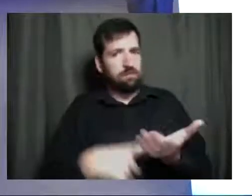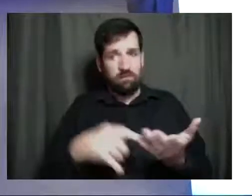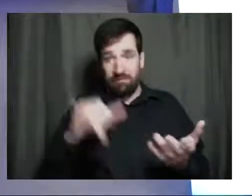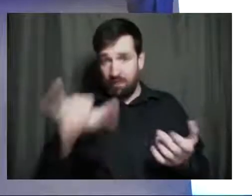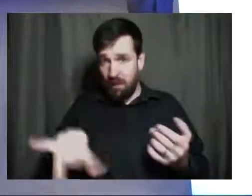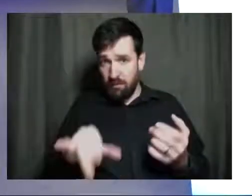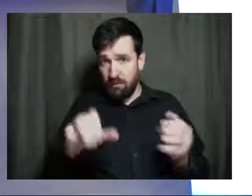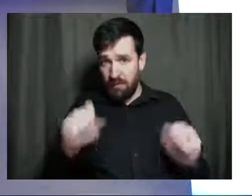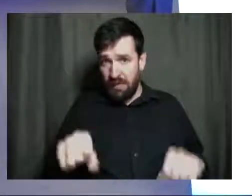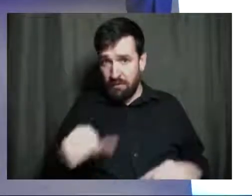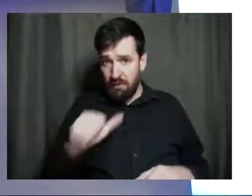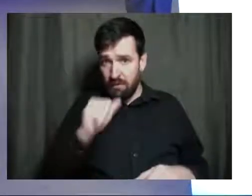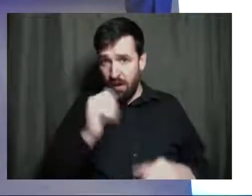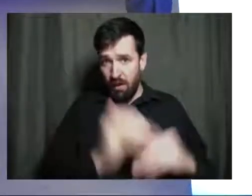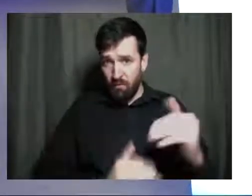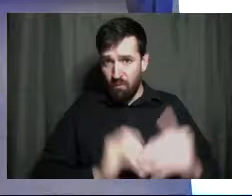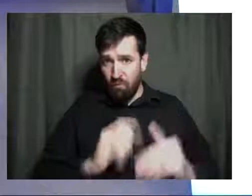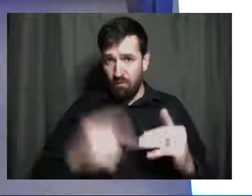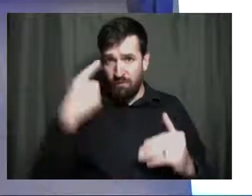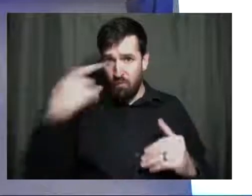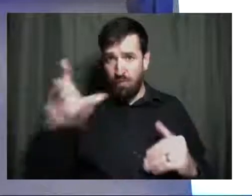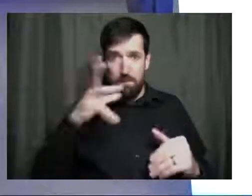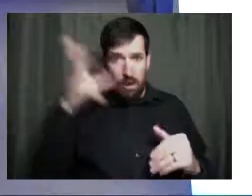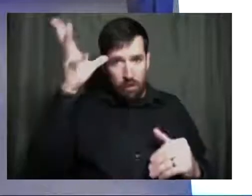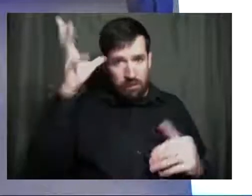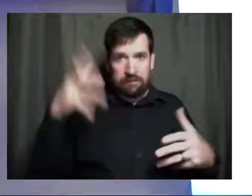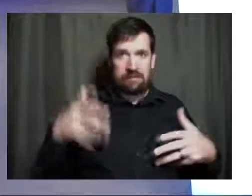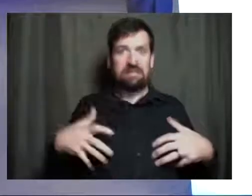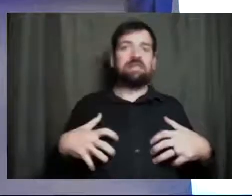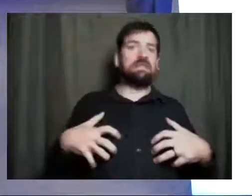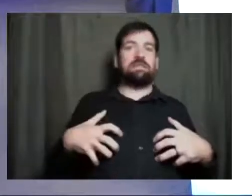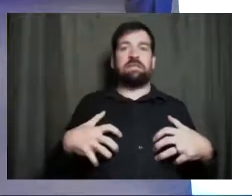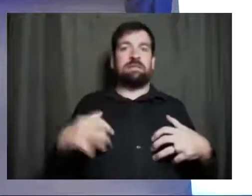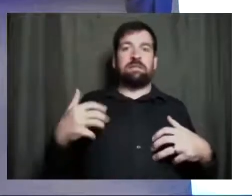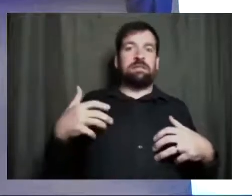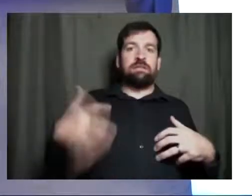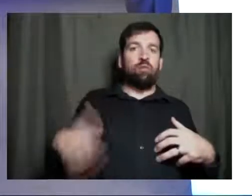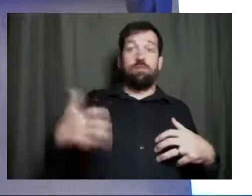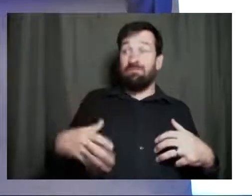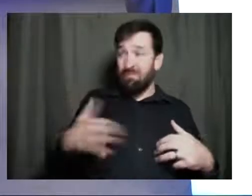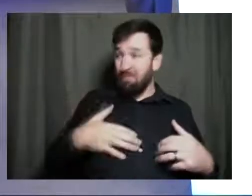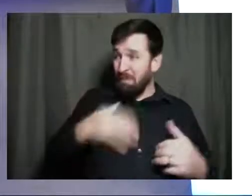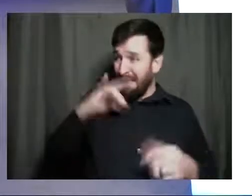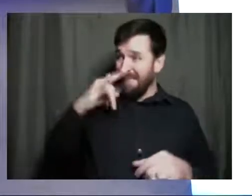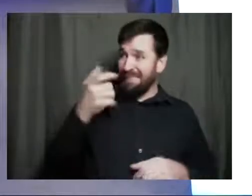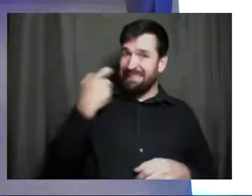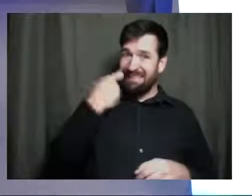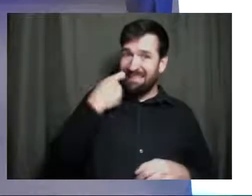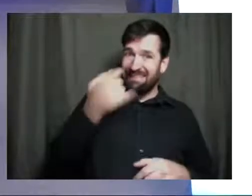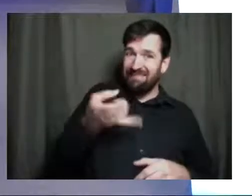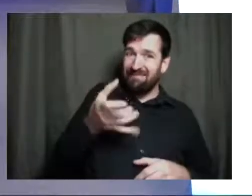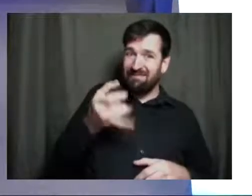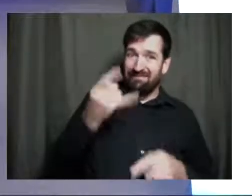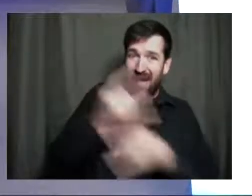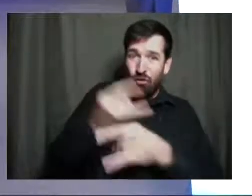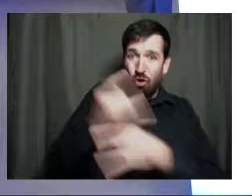uncomfortable for a parent to call the poison control. Right. My kid just downed a Jack Daniels or some sort of